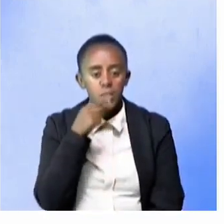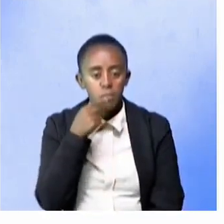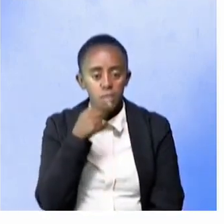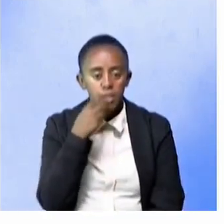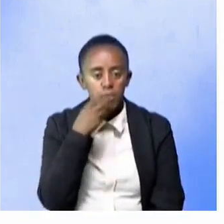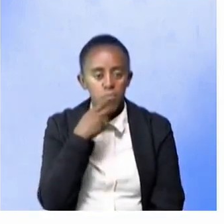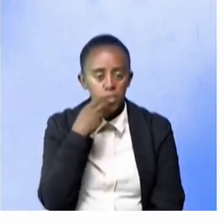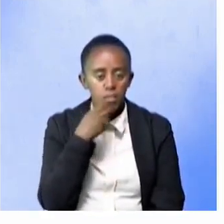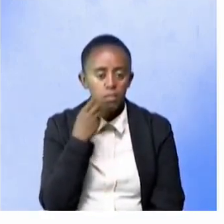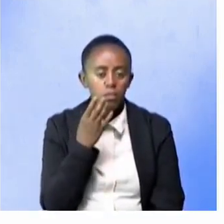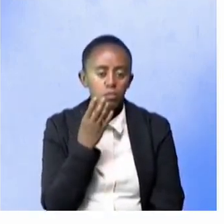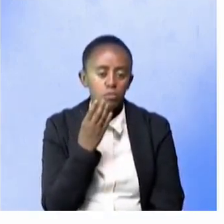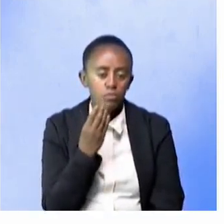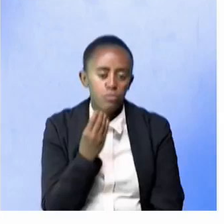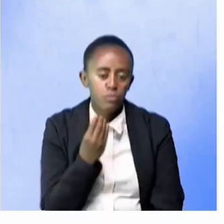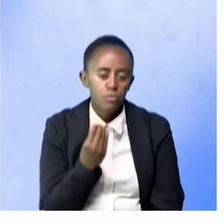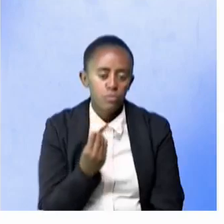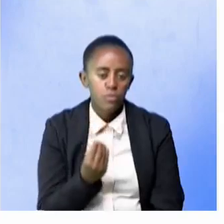softly.